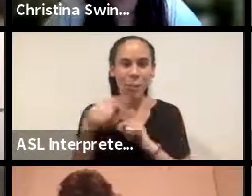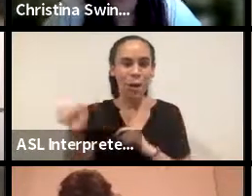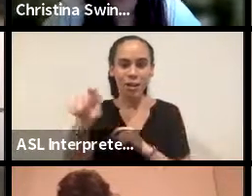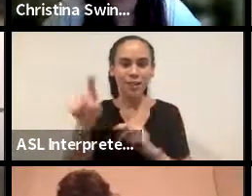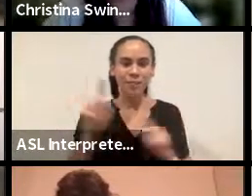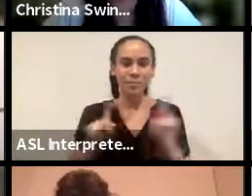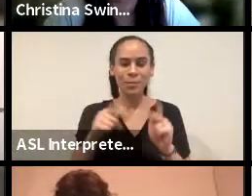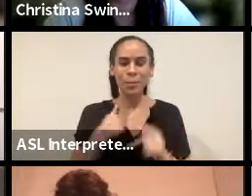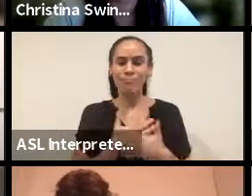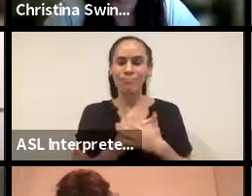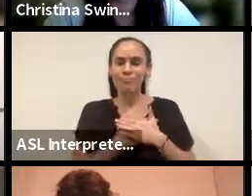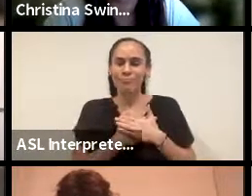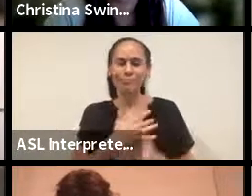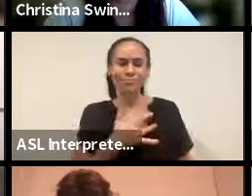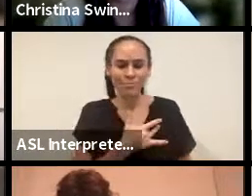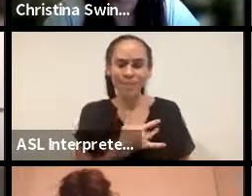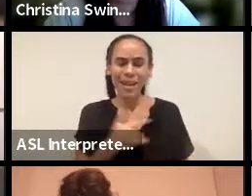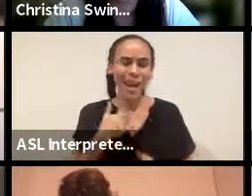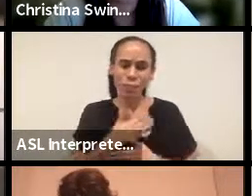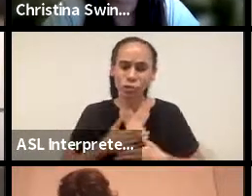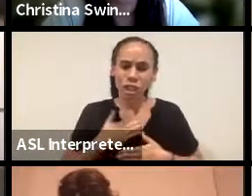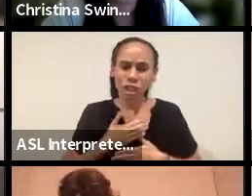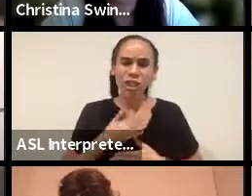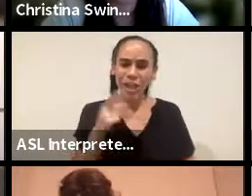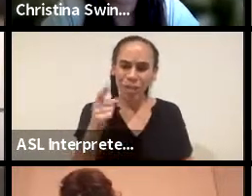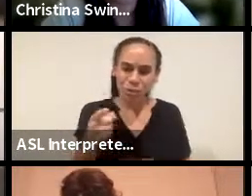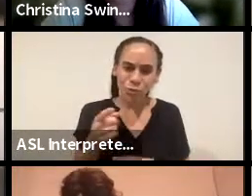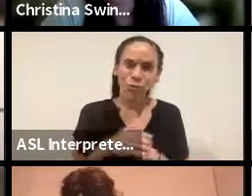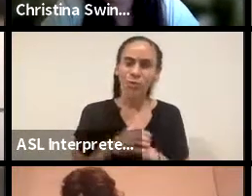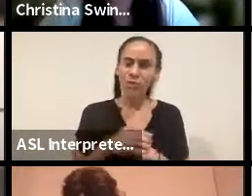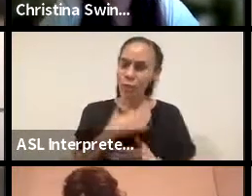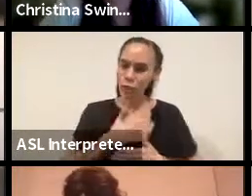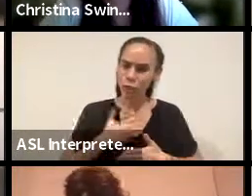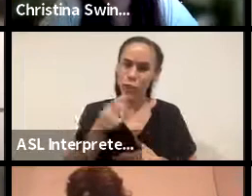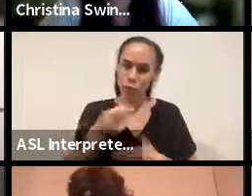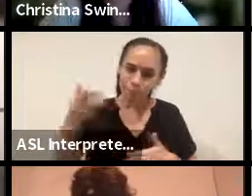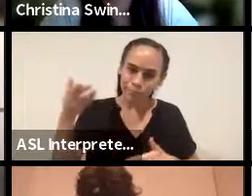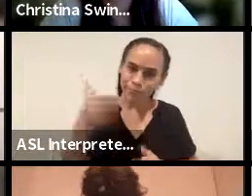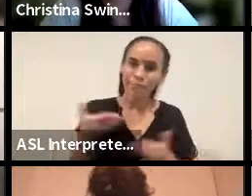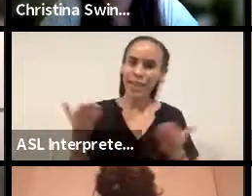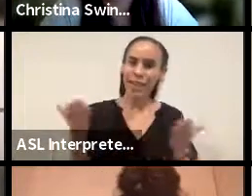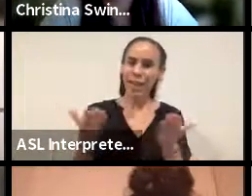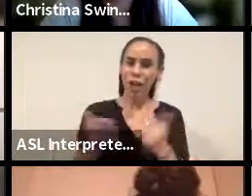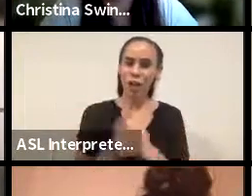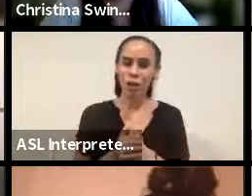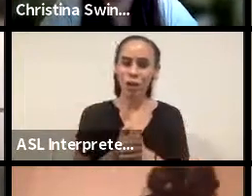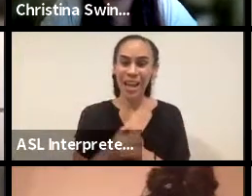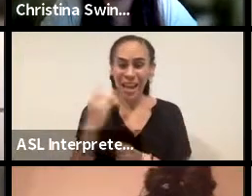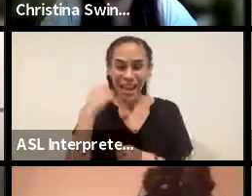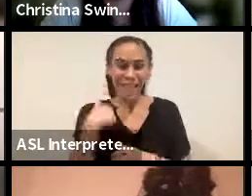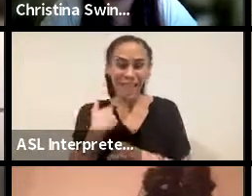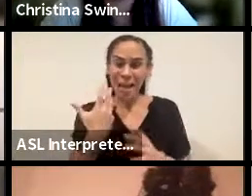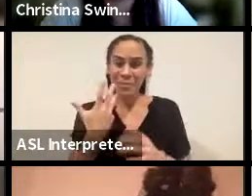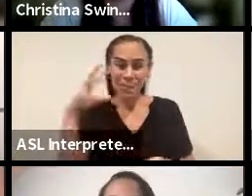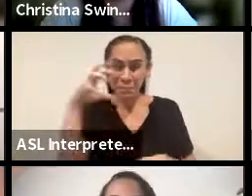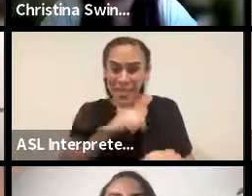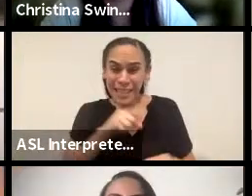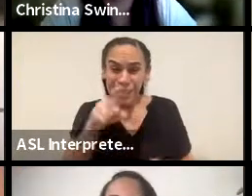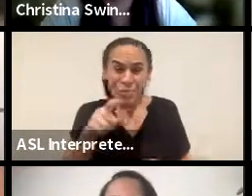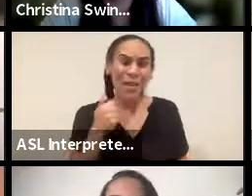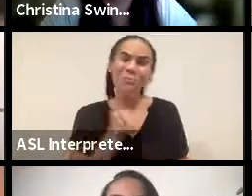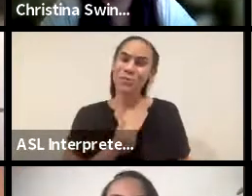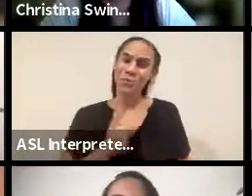love dearly, and I appreciate you and appreciate you being here too. But and if I'm missing anybody, I apologize.